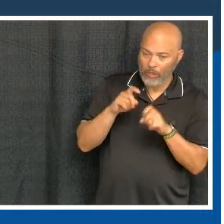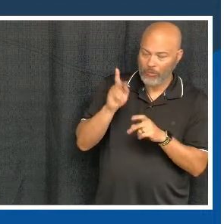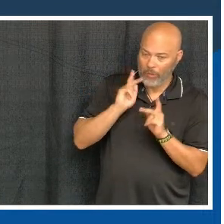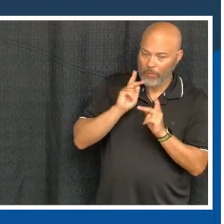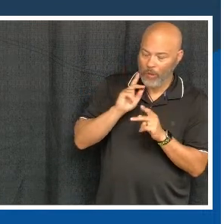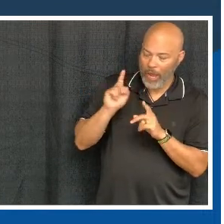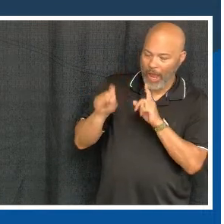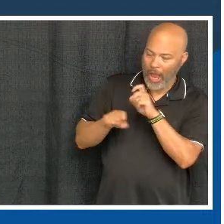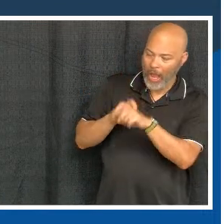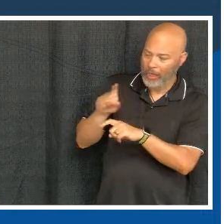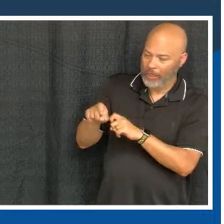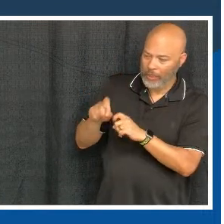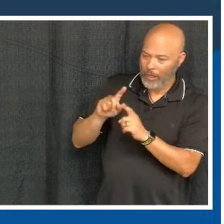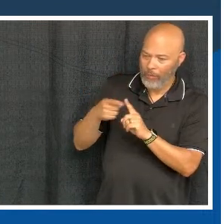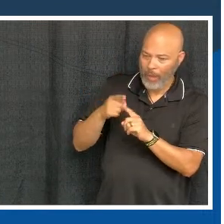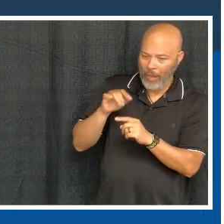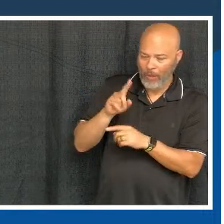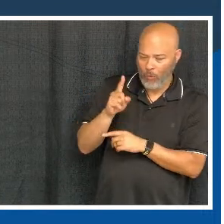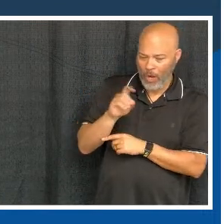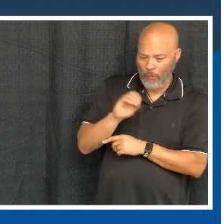in regard to the 1%